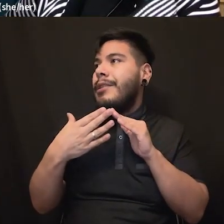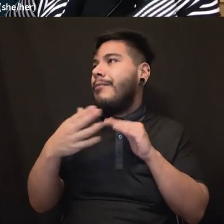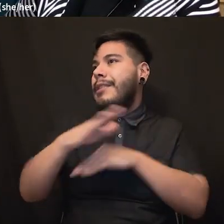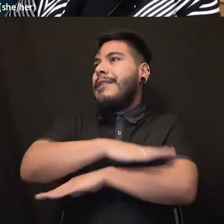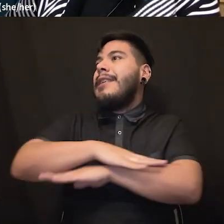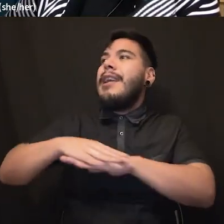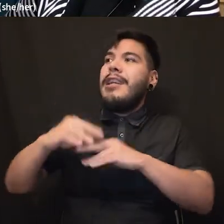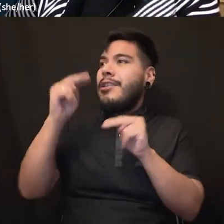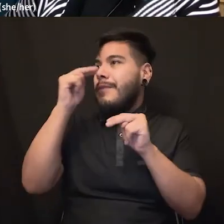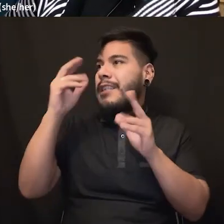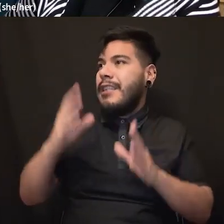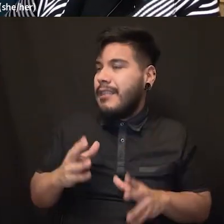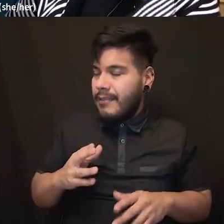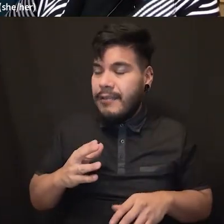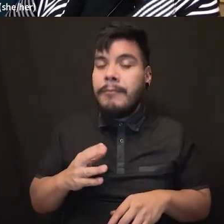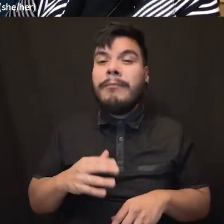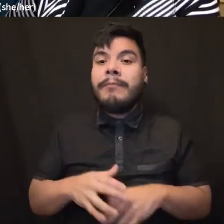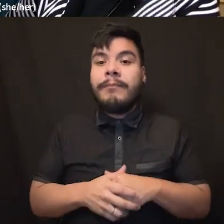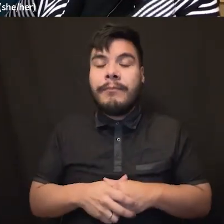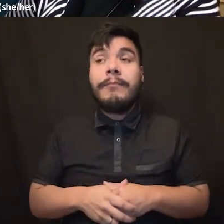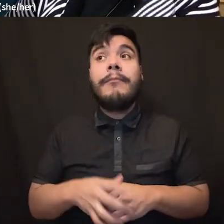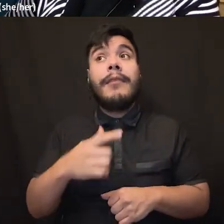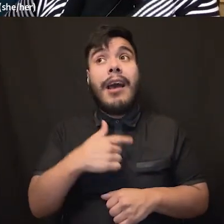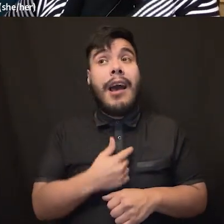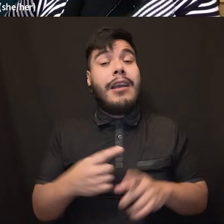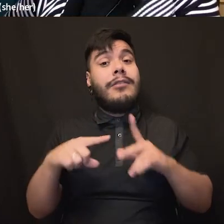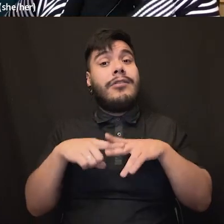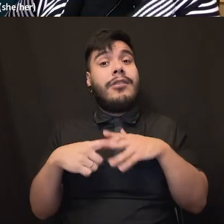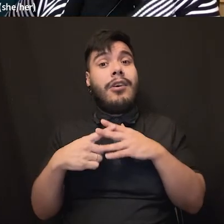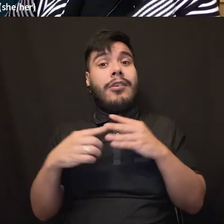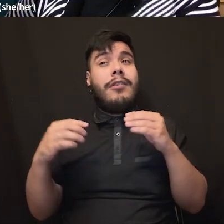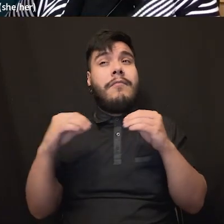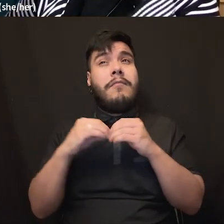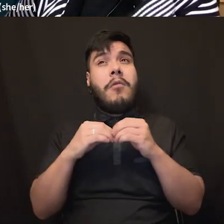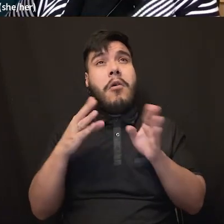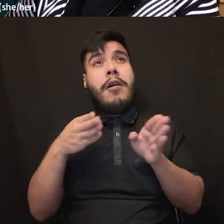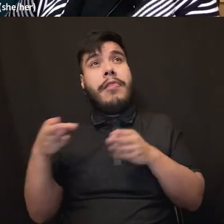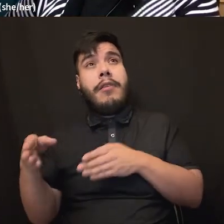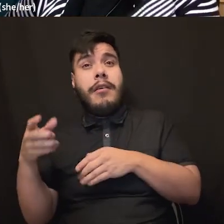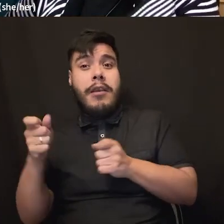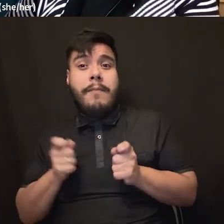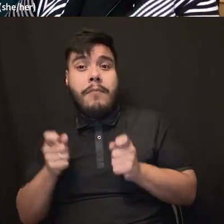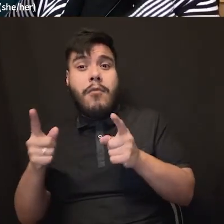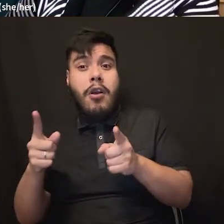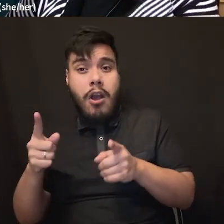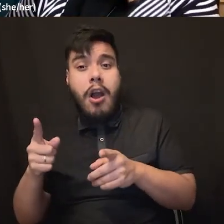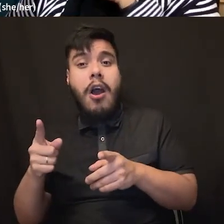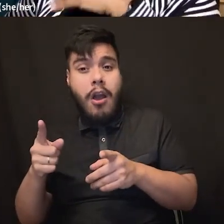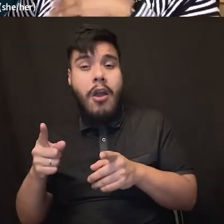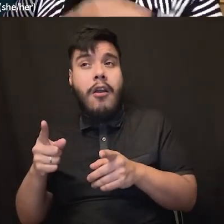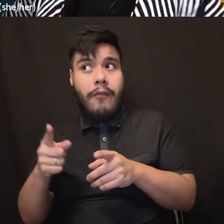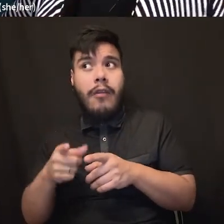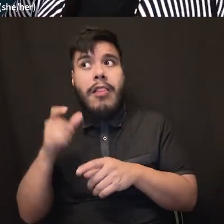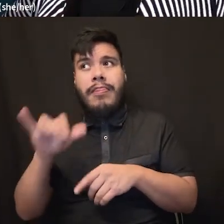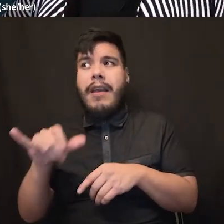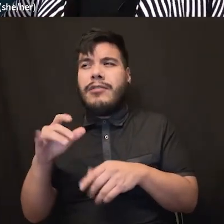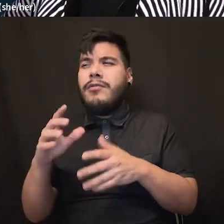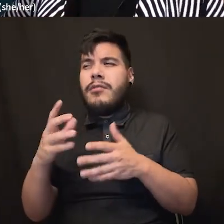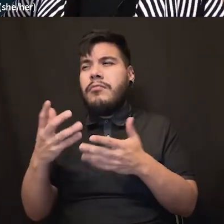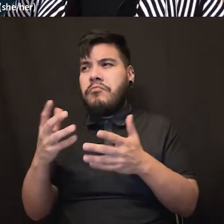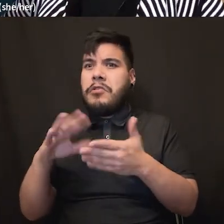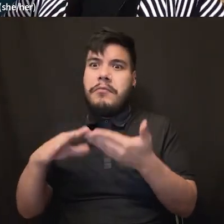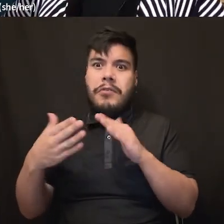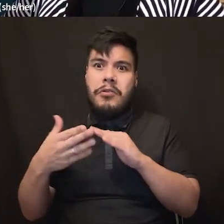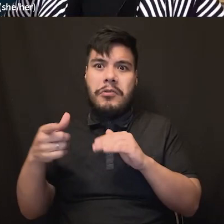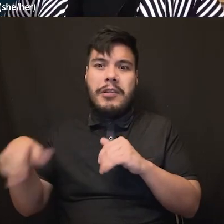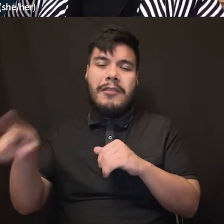comedians? I did start more on the improv side, which sort of brings more of a community just because there's like,